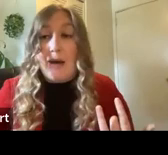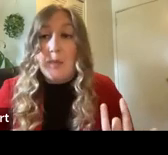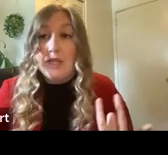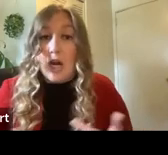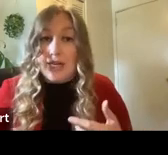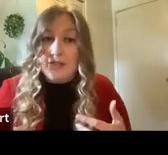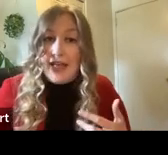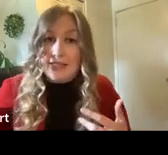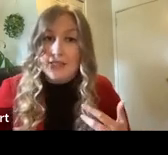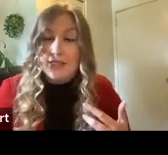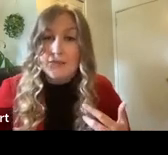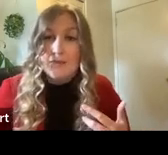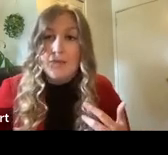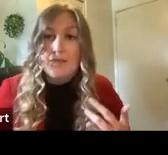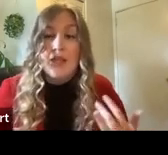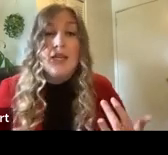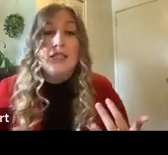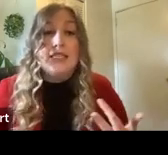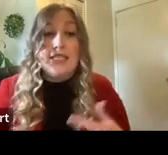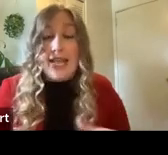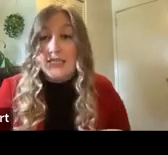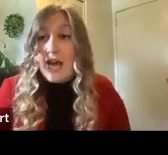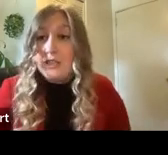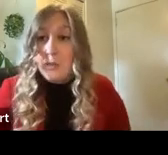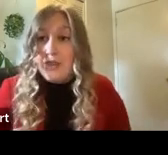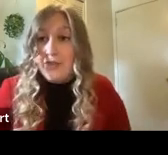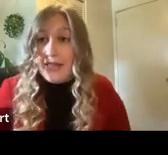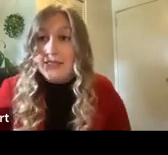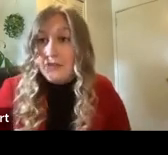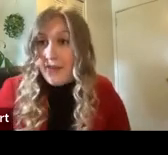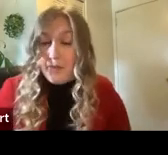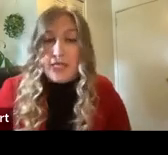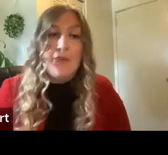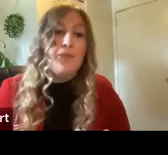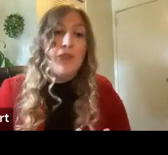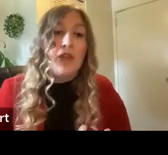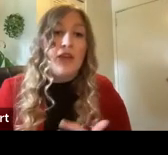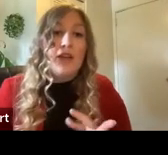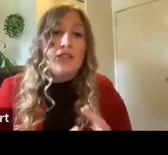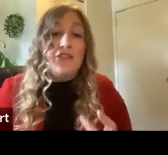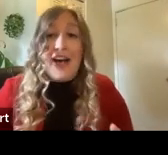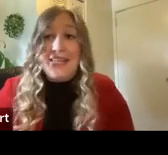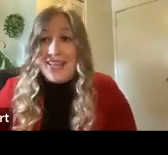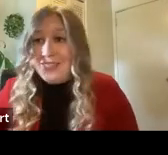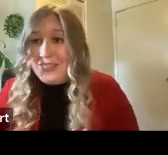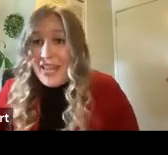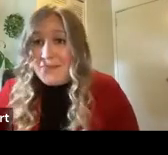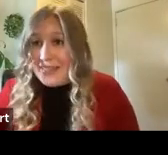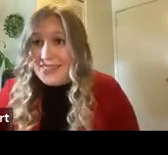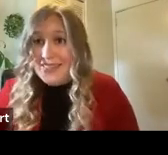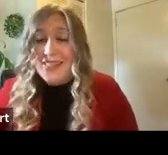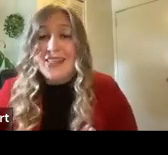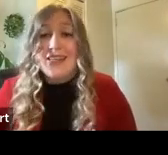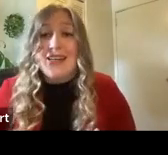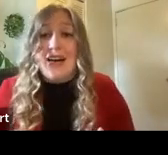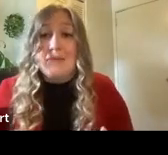to keep up with current events, to stay in touch with friends and family, to find